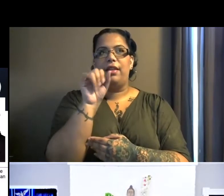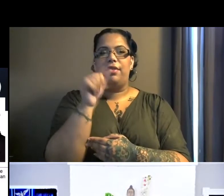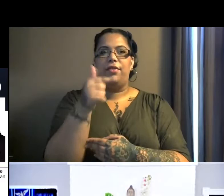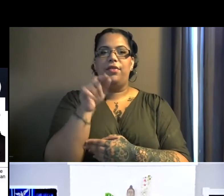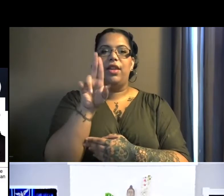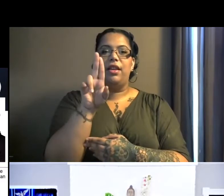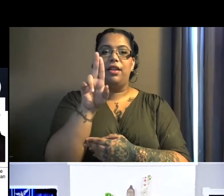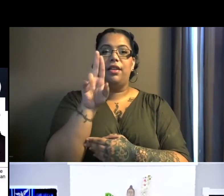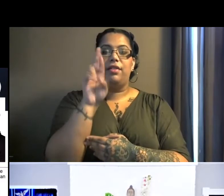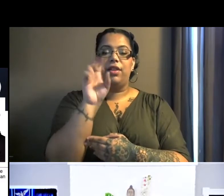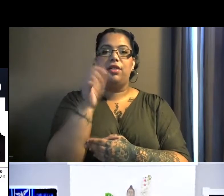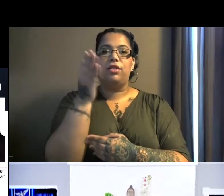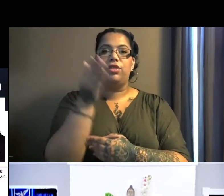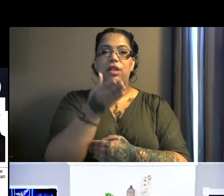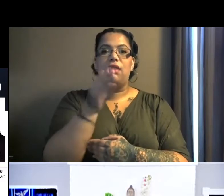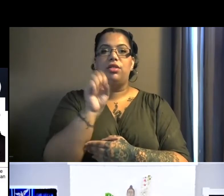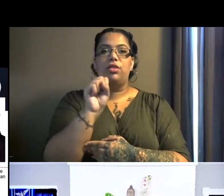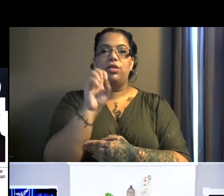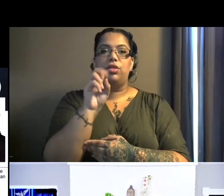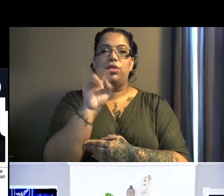biography.com/law-figure/Sonia Sotomayor.